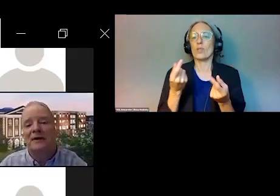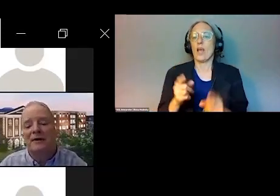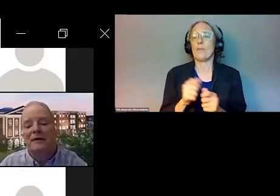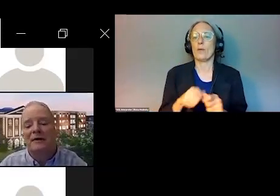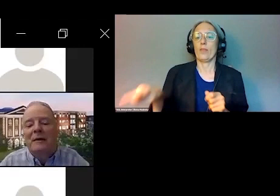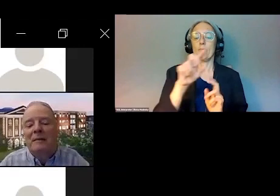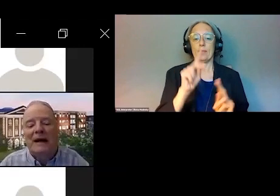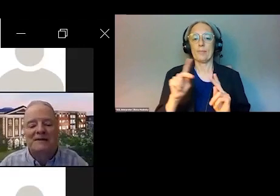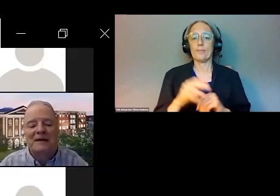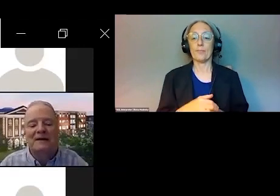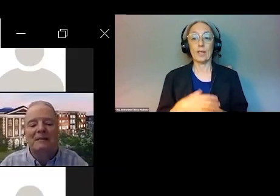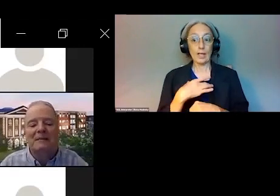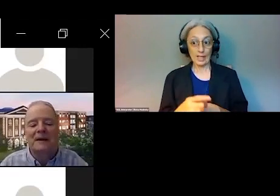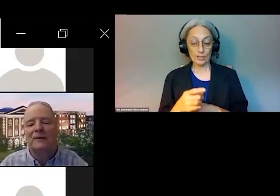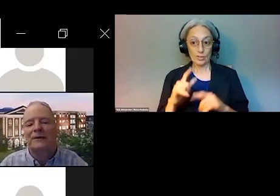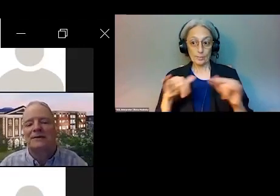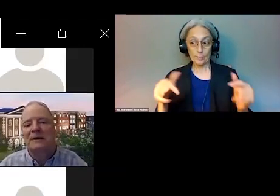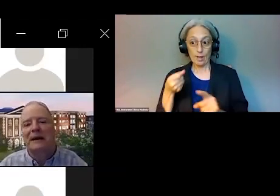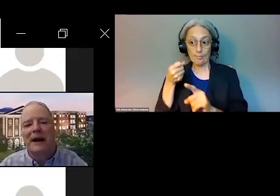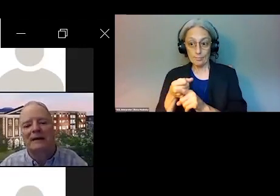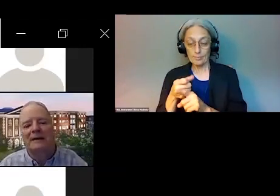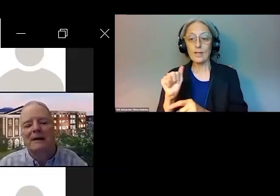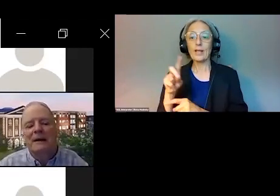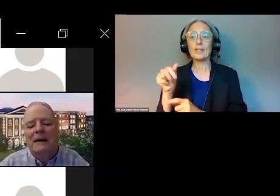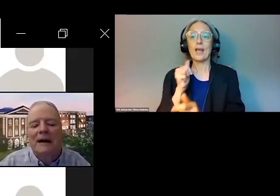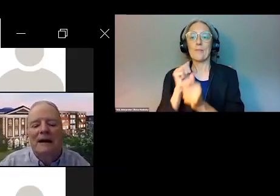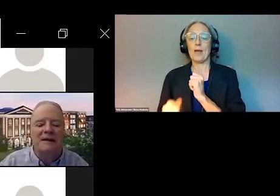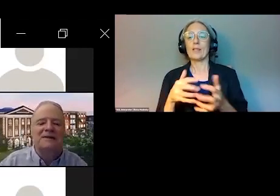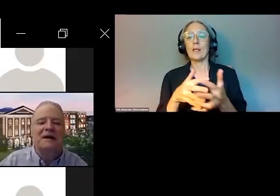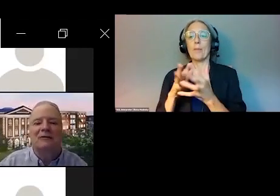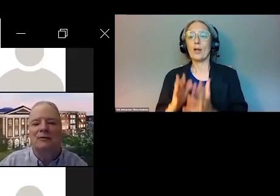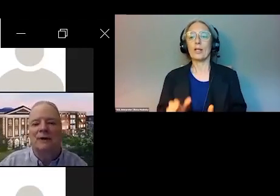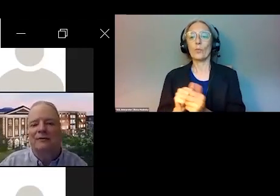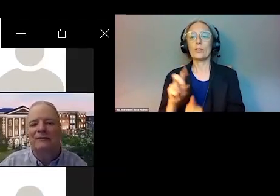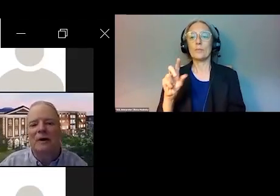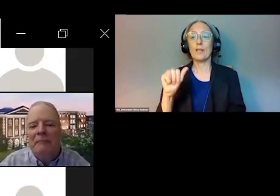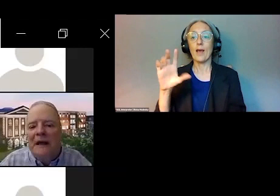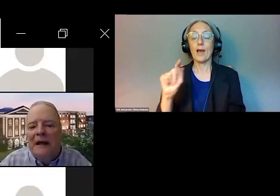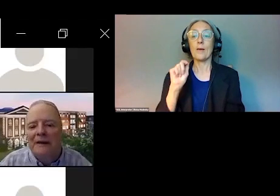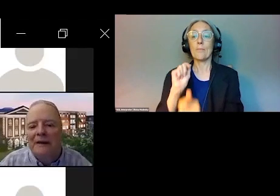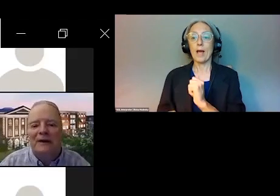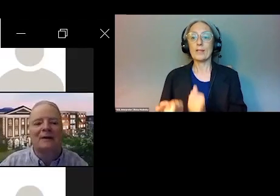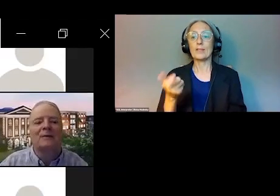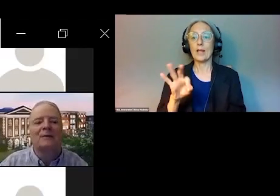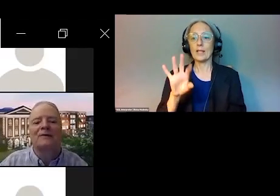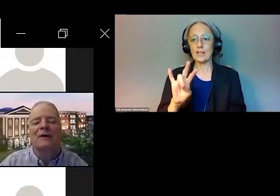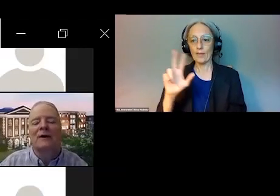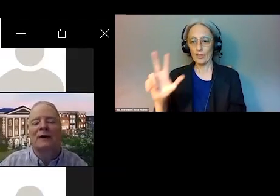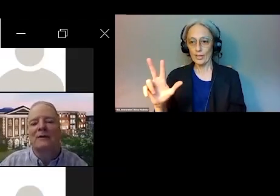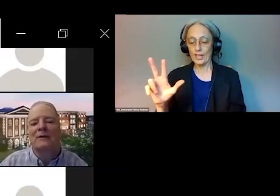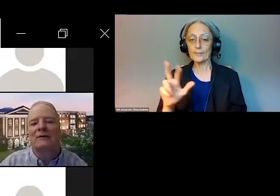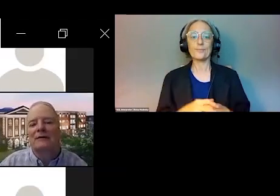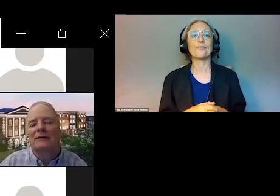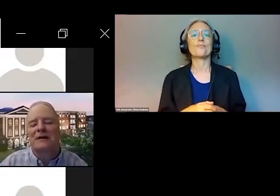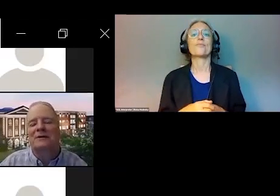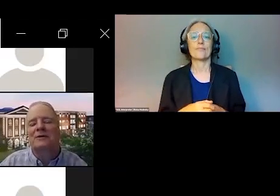it coincided with the passing of the Americans with Disability Act in 1973. So this again,